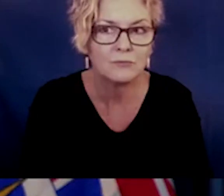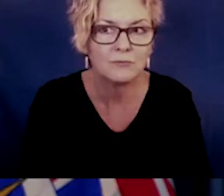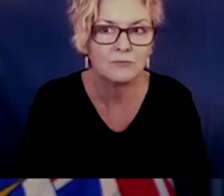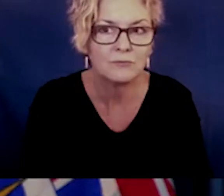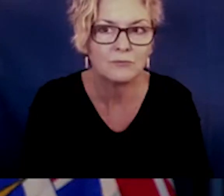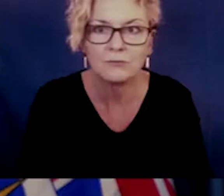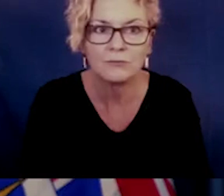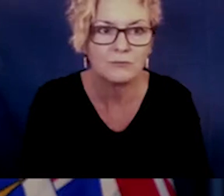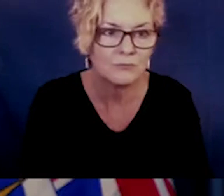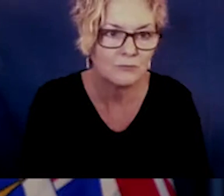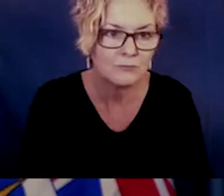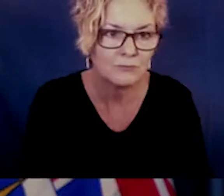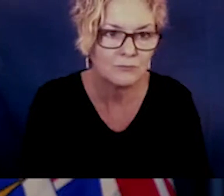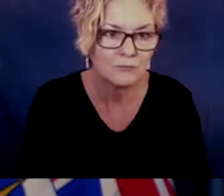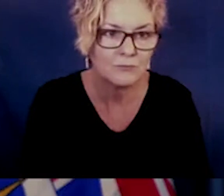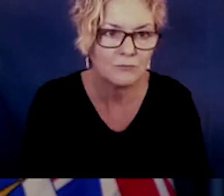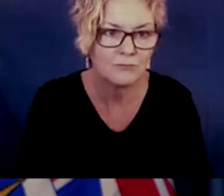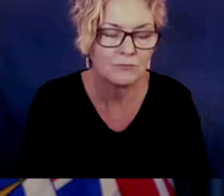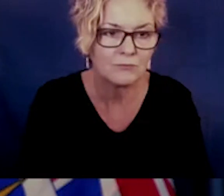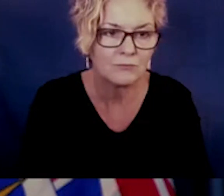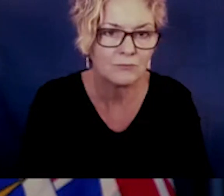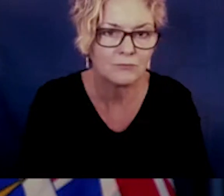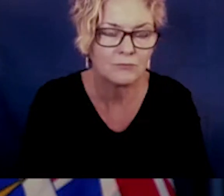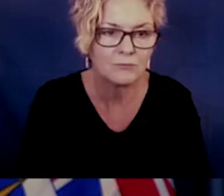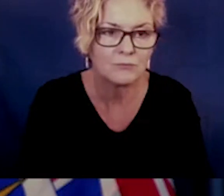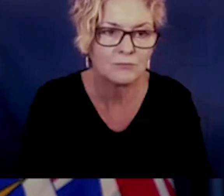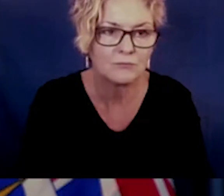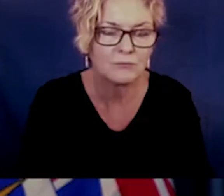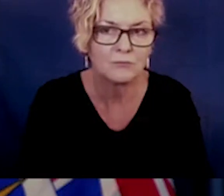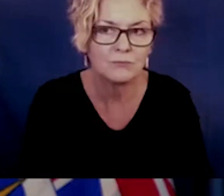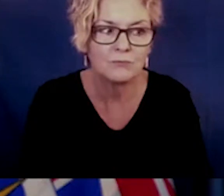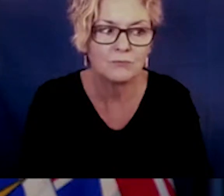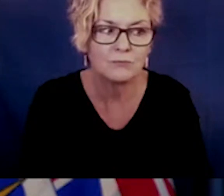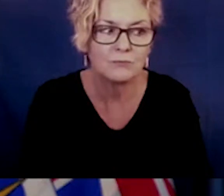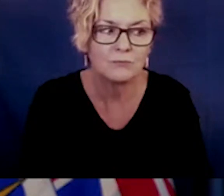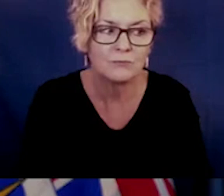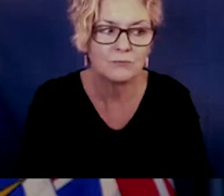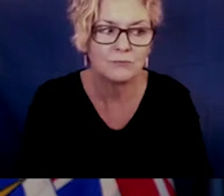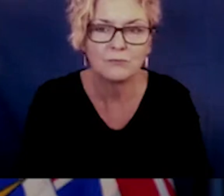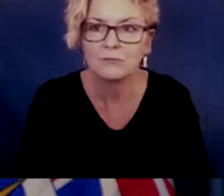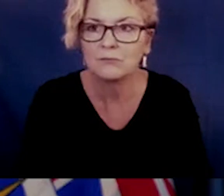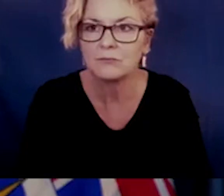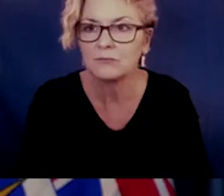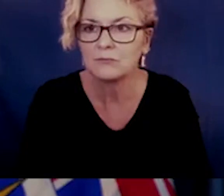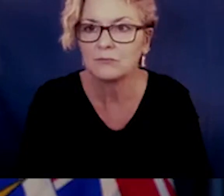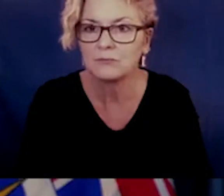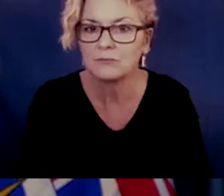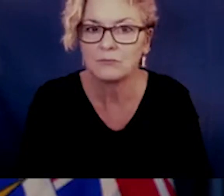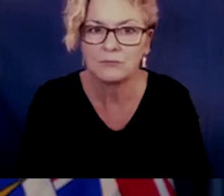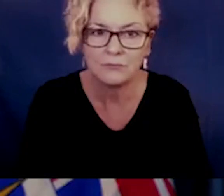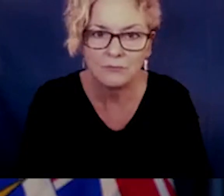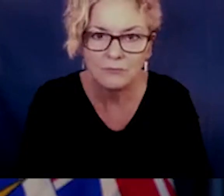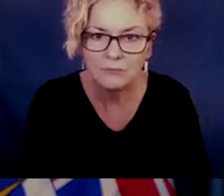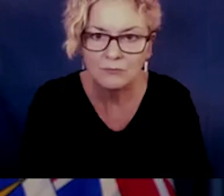events are somebody with mild symptoms or minimal symptoms is in an area where it's enclosed, where there's lots of other people.